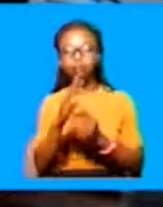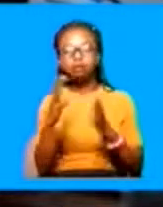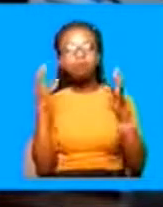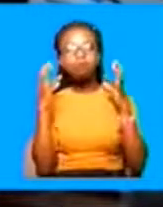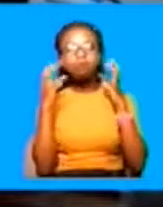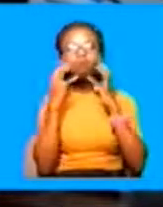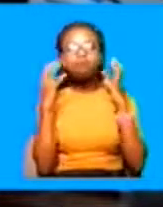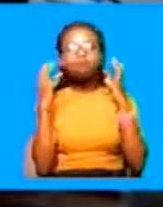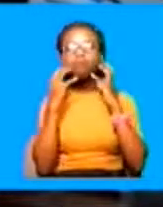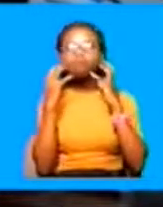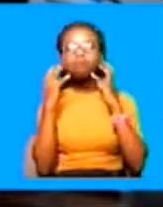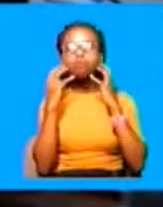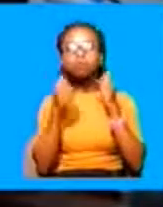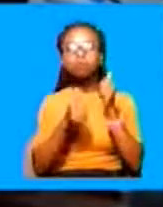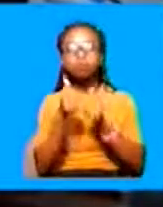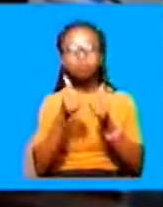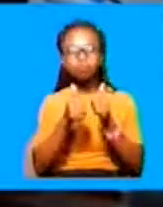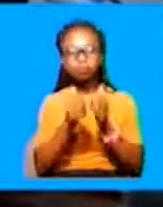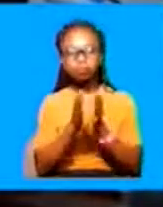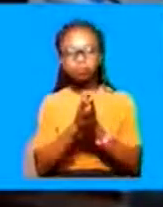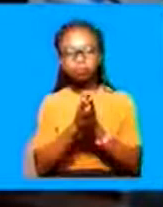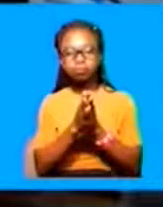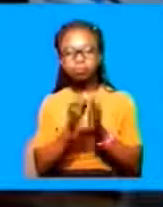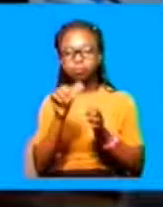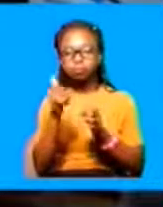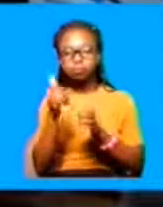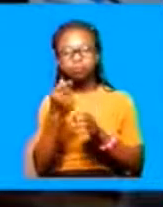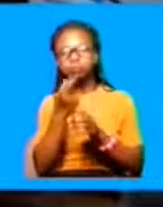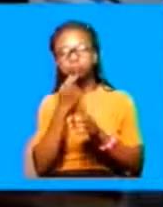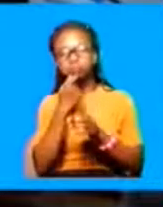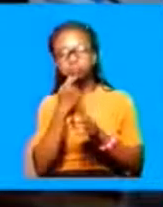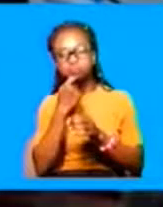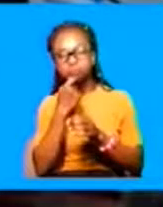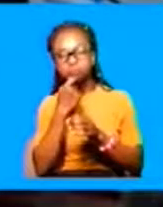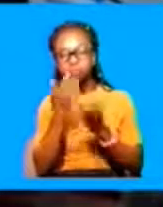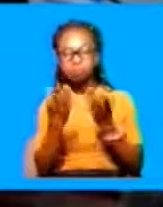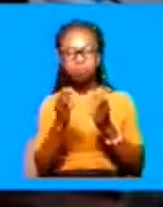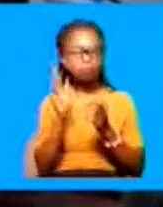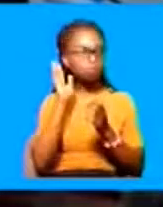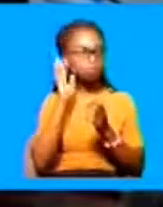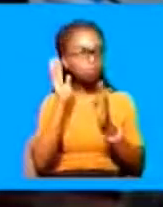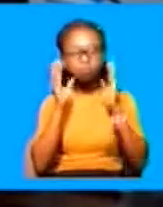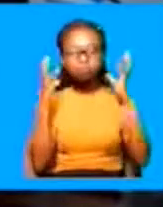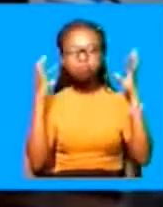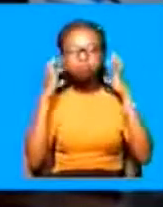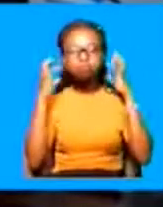mumps, ma oluongo landing'o, ma tie nyathi kuot koni gi koni.